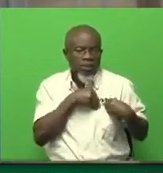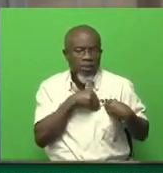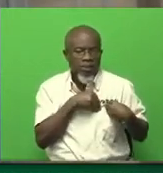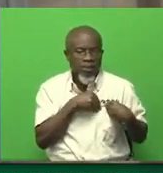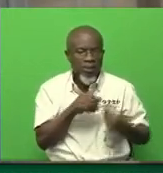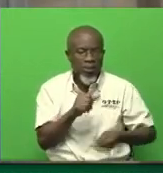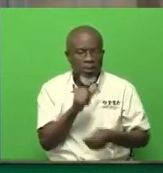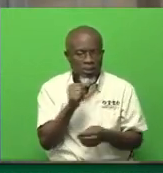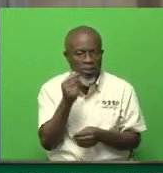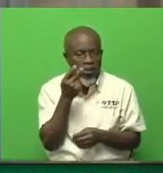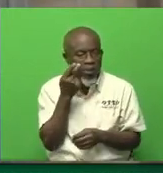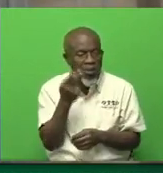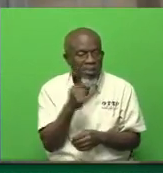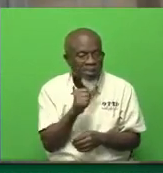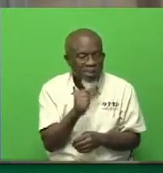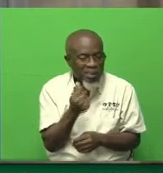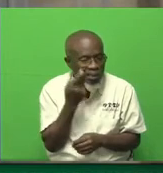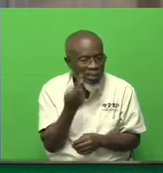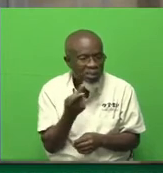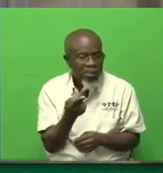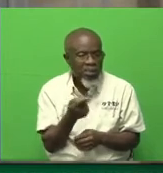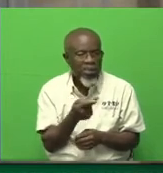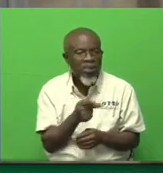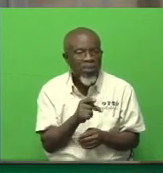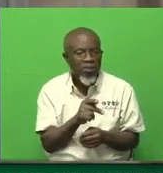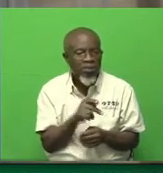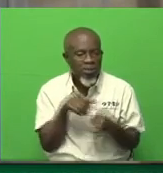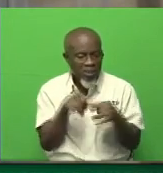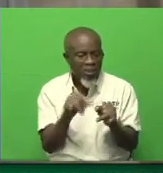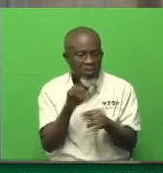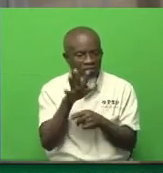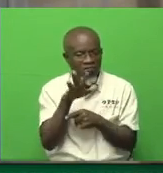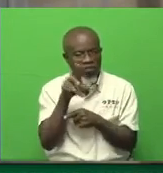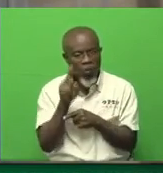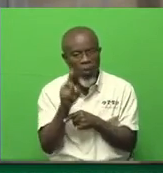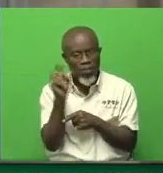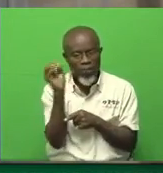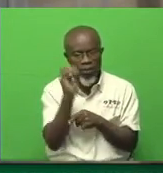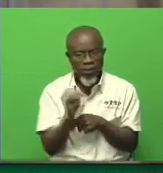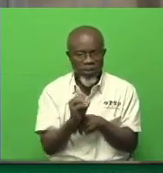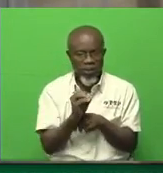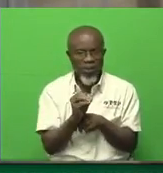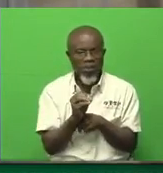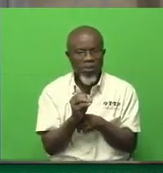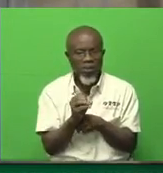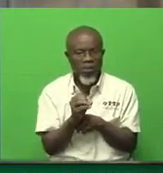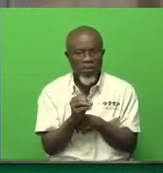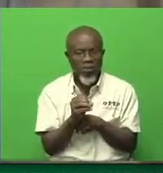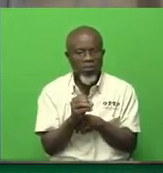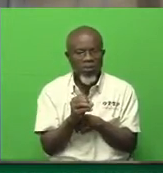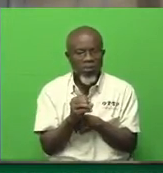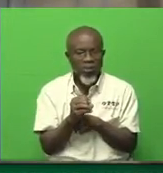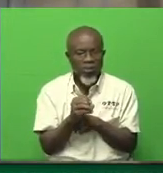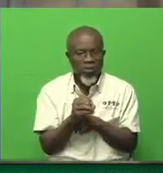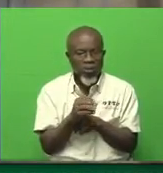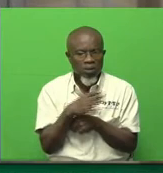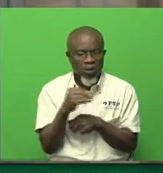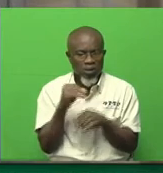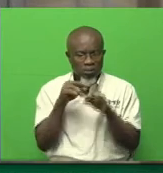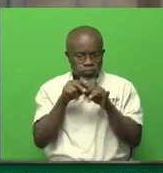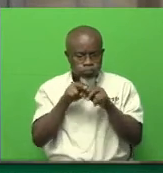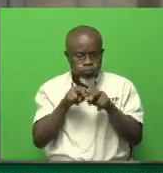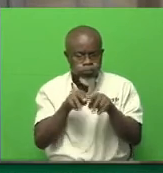in vaccine uptake which remains at 51 percent of our national population and the under the virus